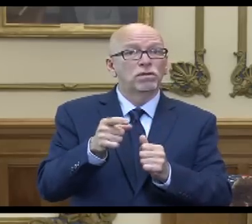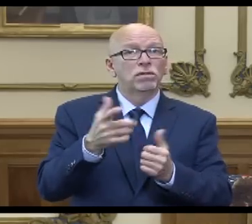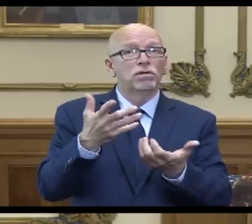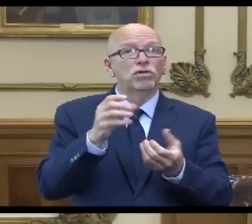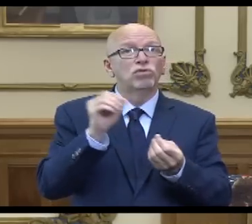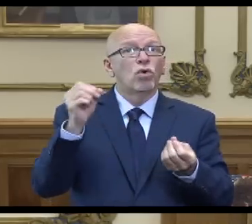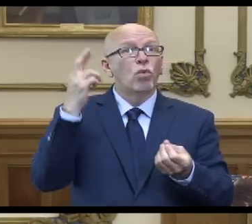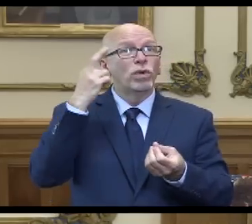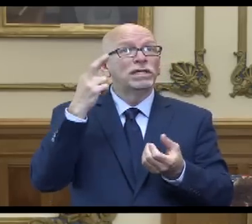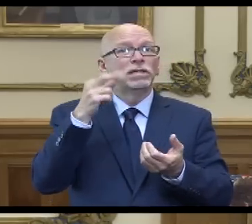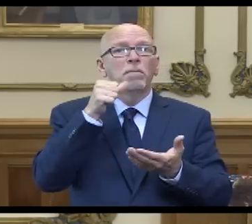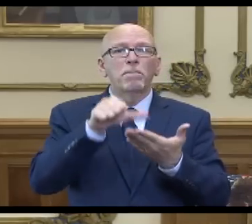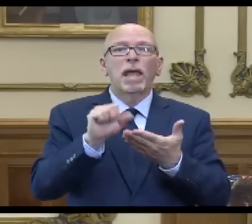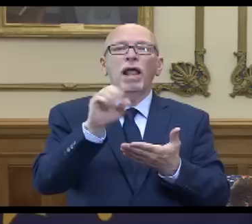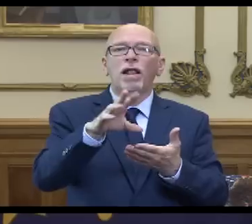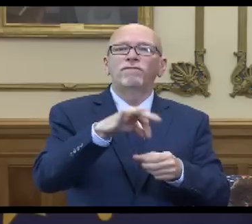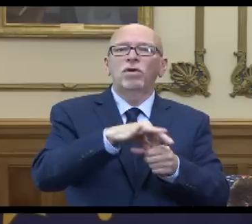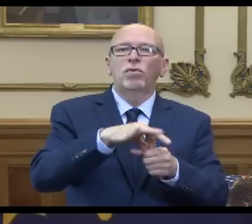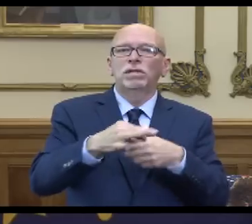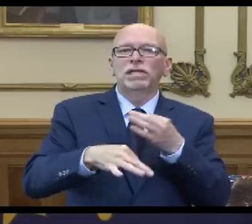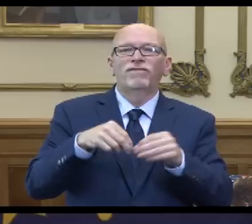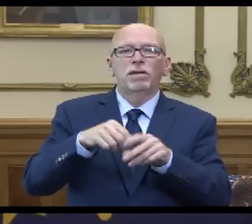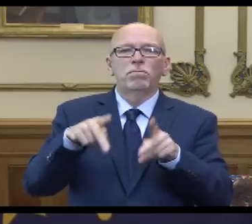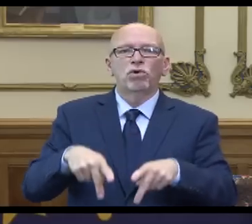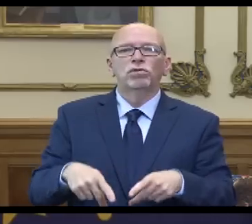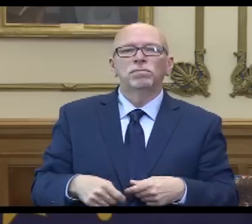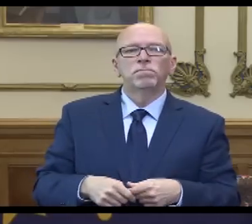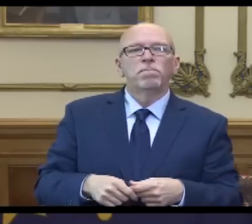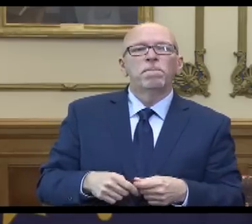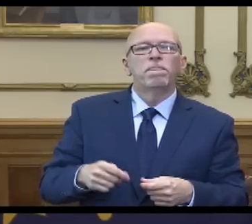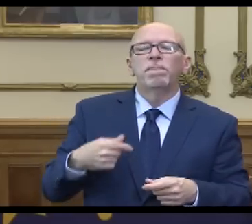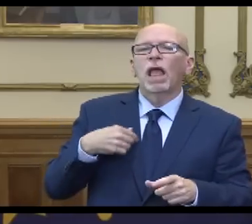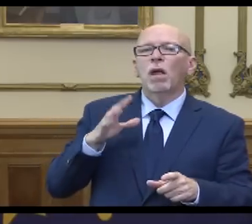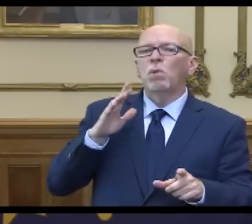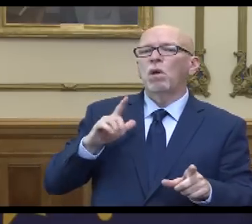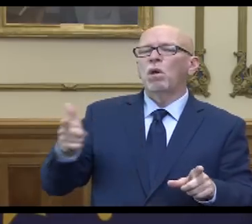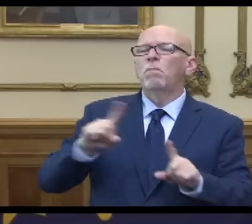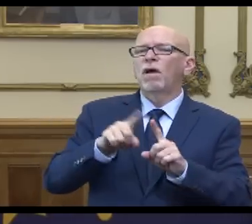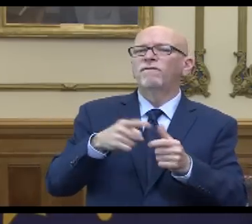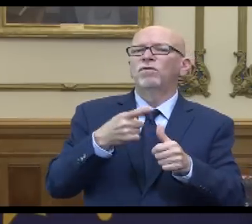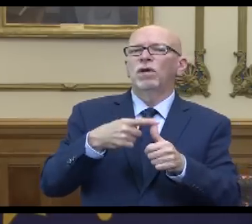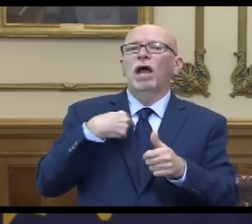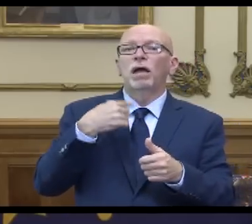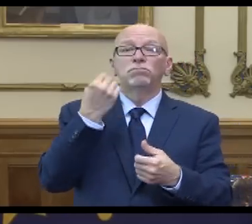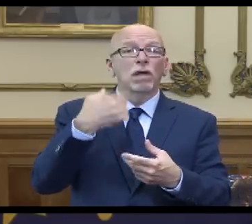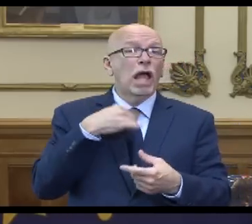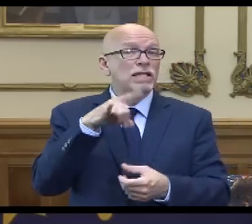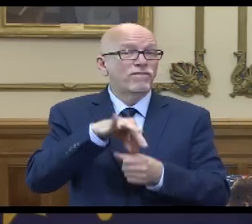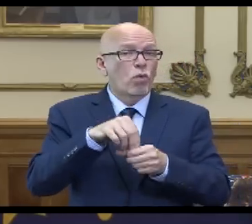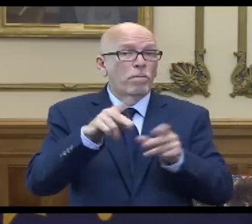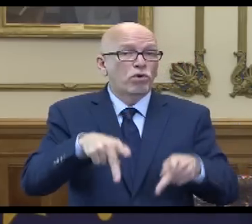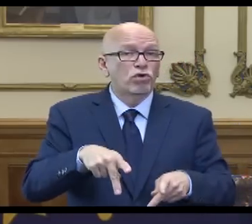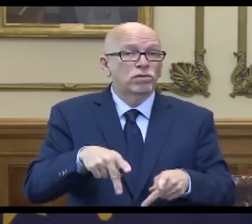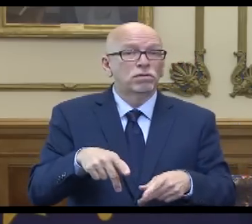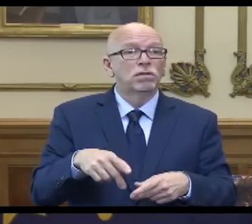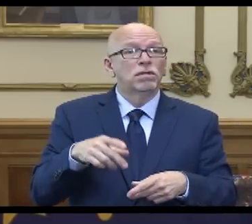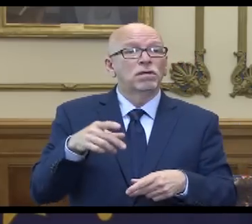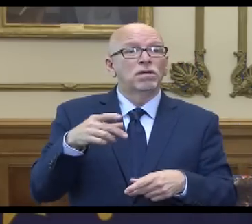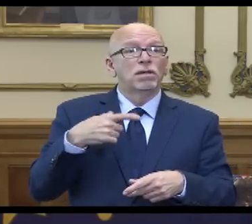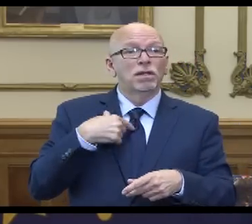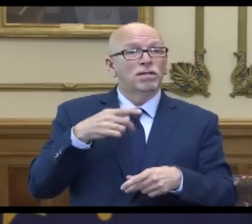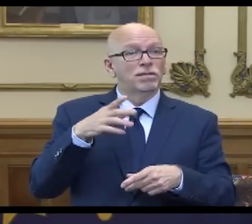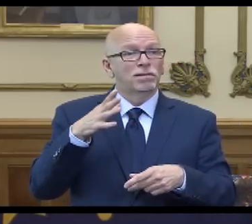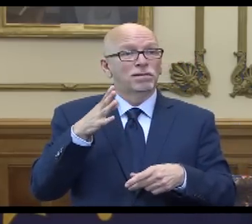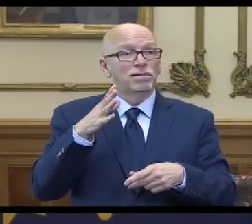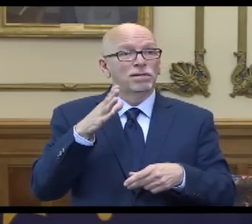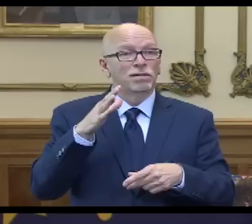reason mail-in voting come fall? You know, I'll turn it over to the Secretary, but I'll just say this. I did vote in person. The Secretary and I sat at this very